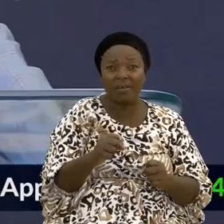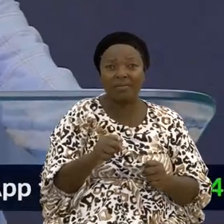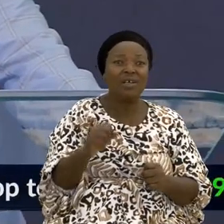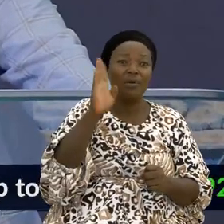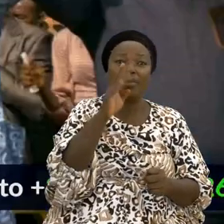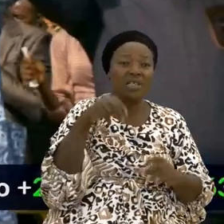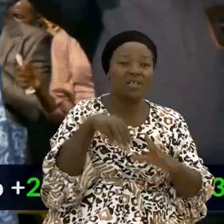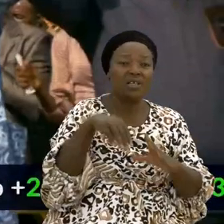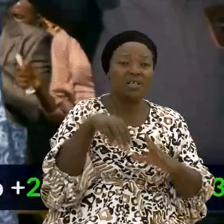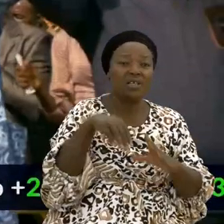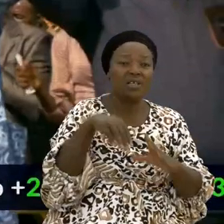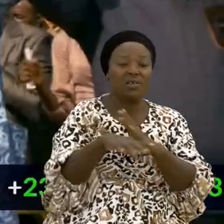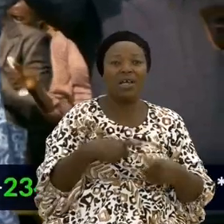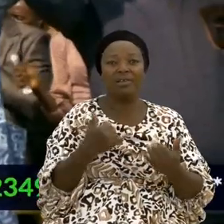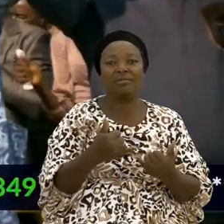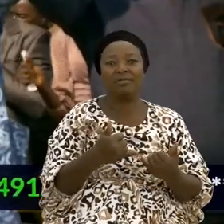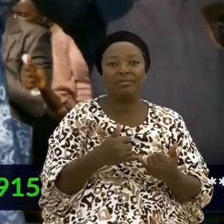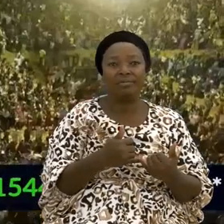be manifested right there. Amen.